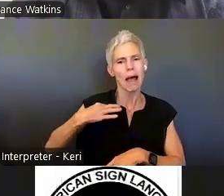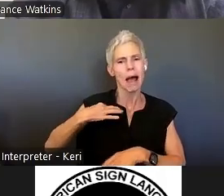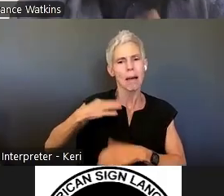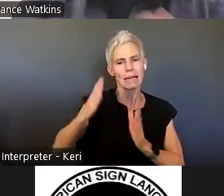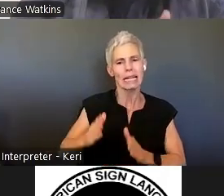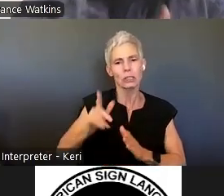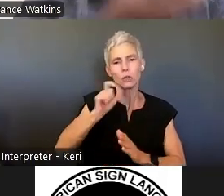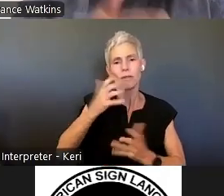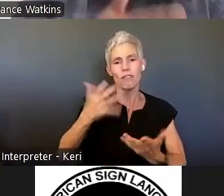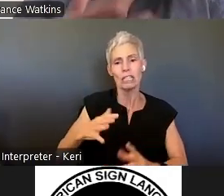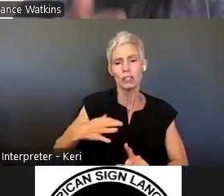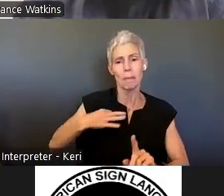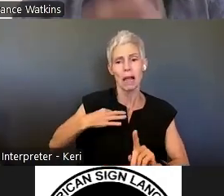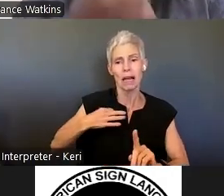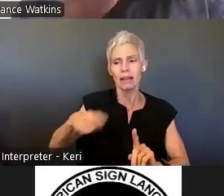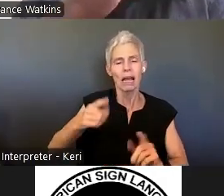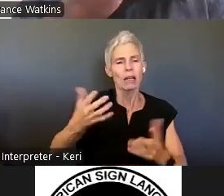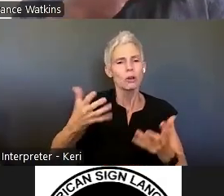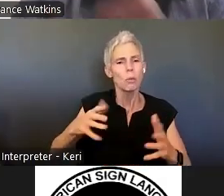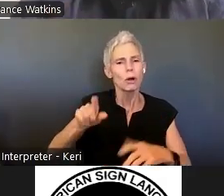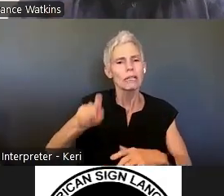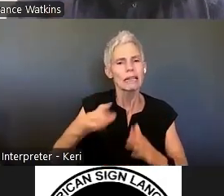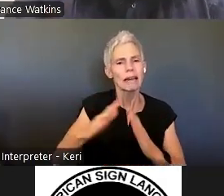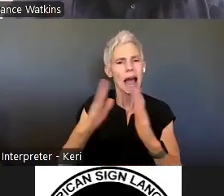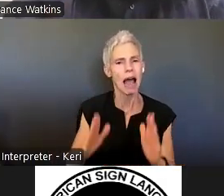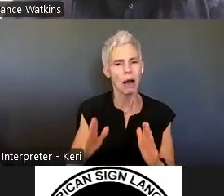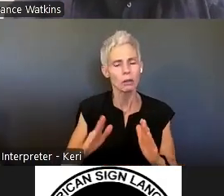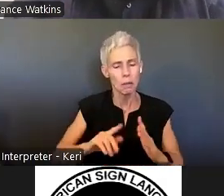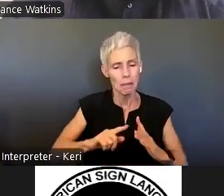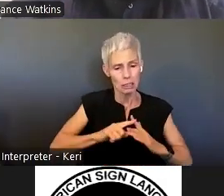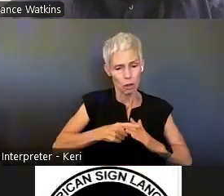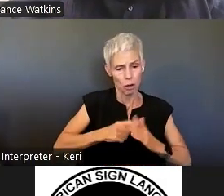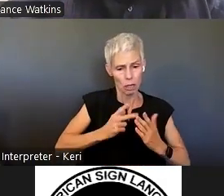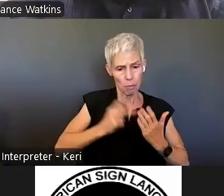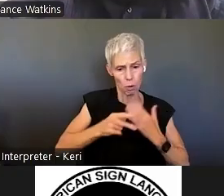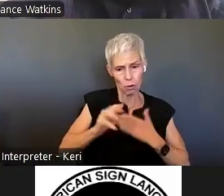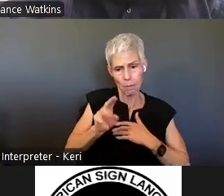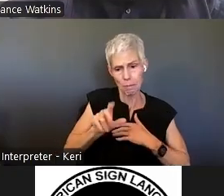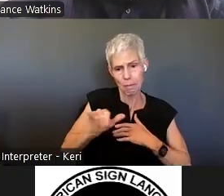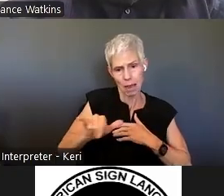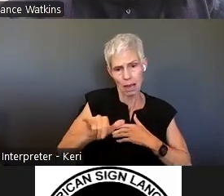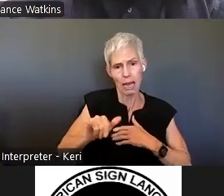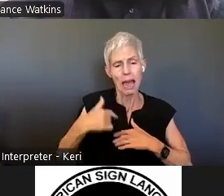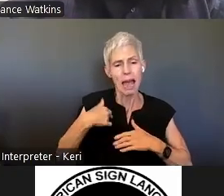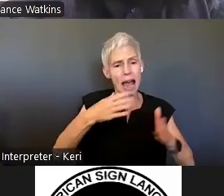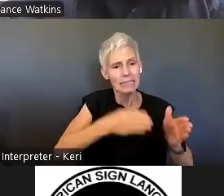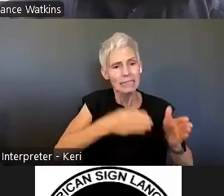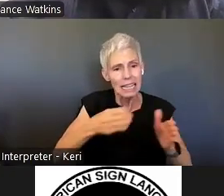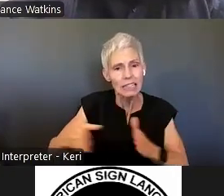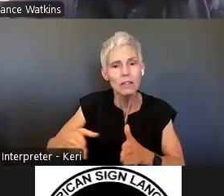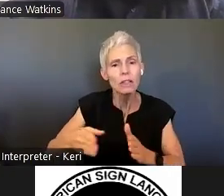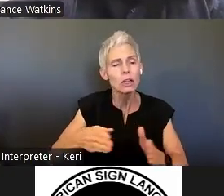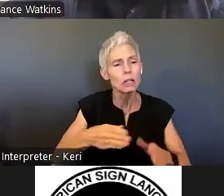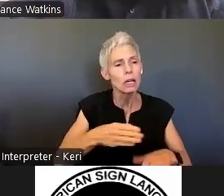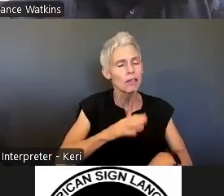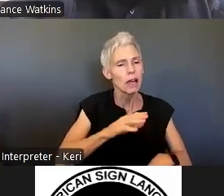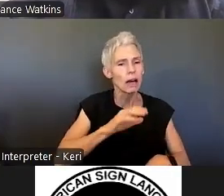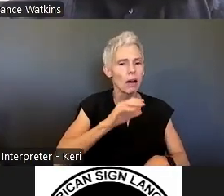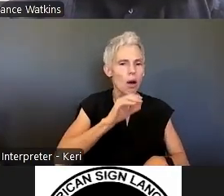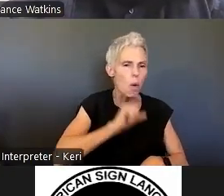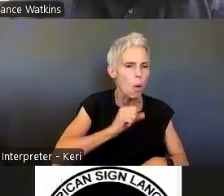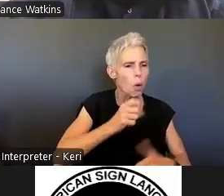And with the start of the program in May, we're as individuals are leaving out of the old program, it's opening up new